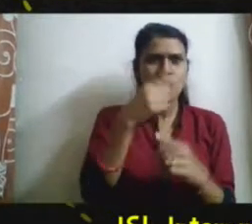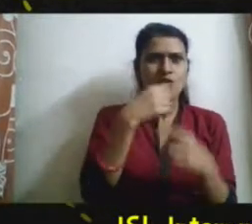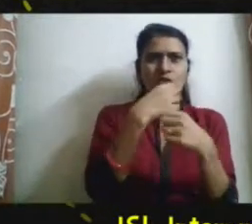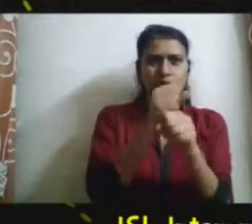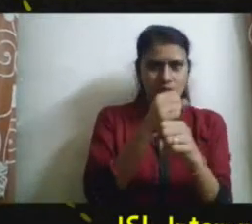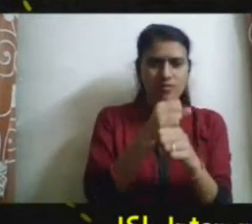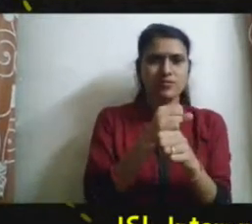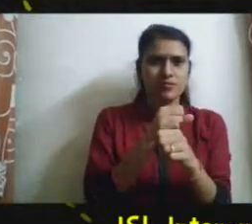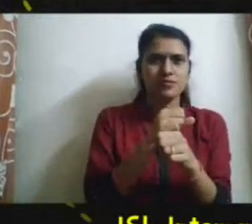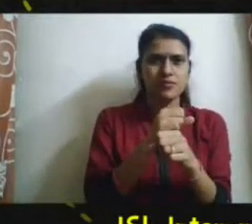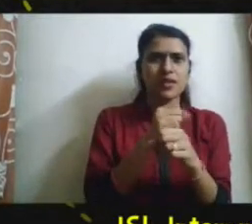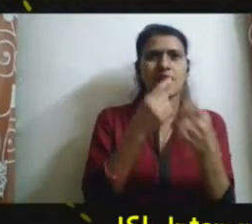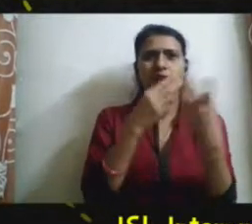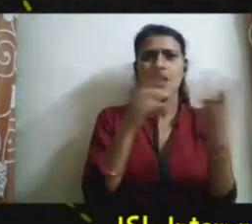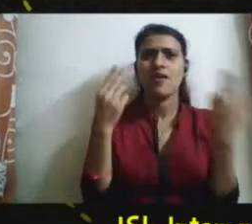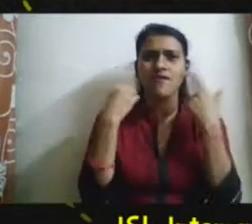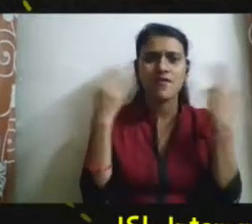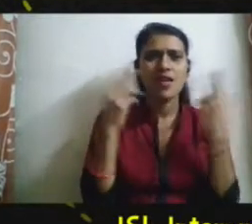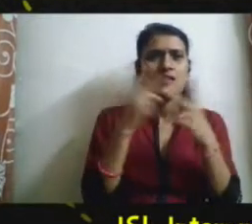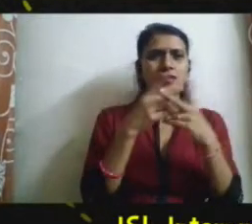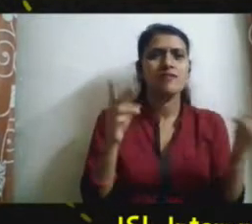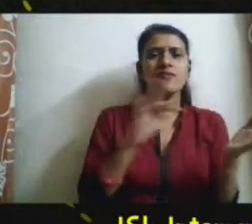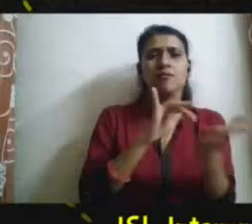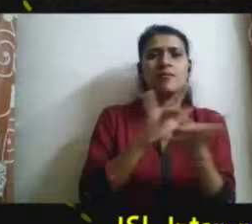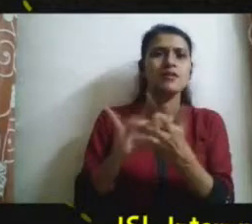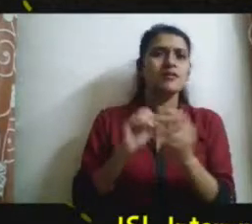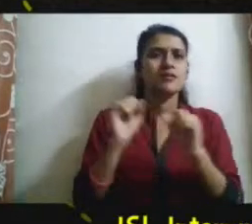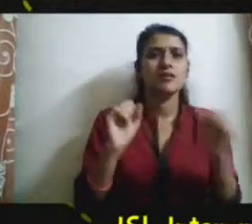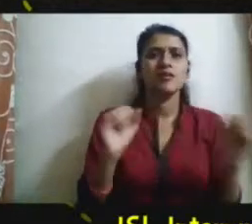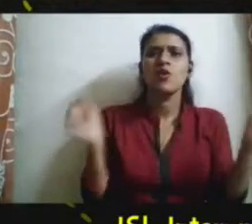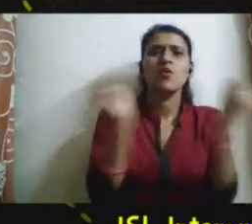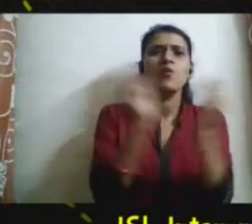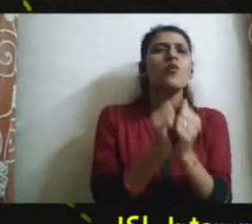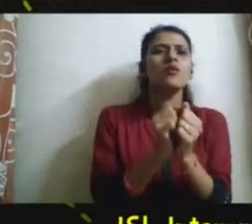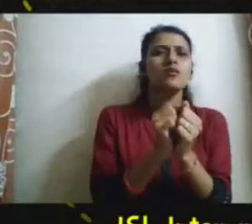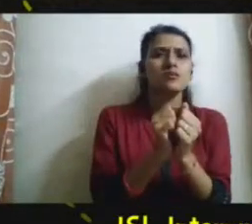many famous people, but all in a separate place. So the coming together, which is